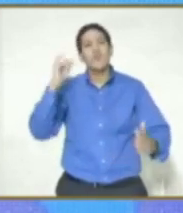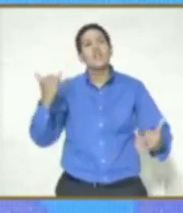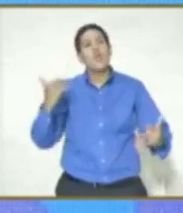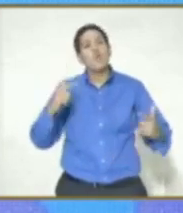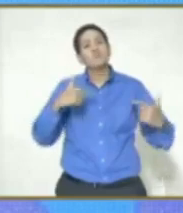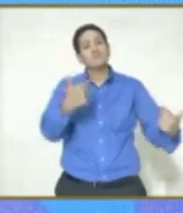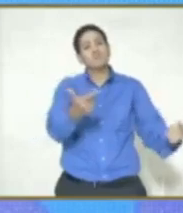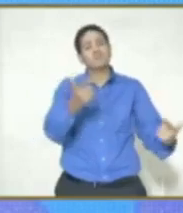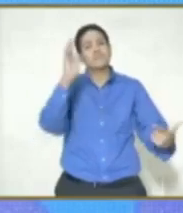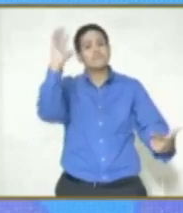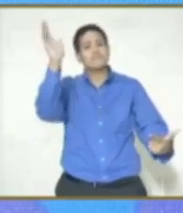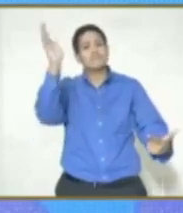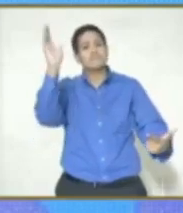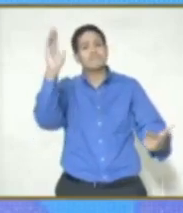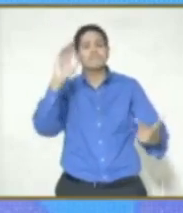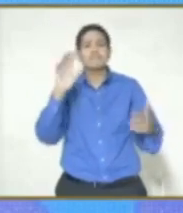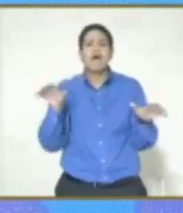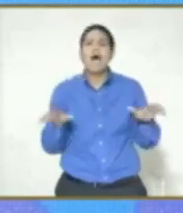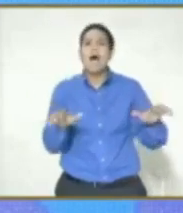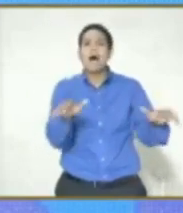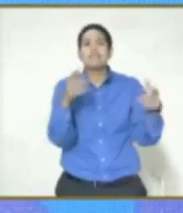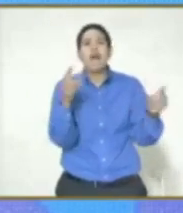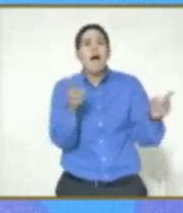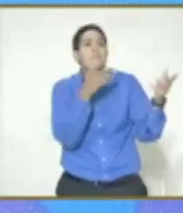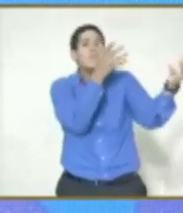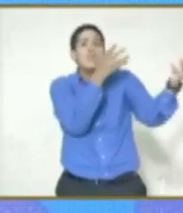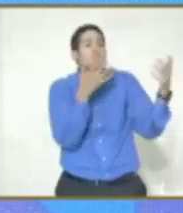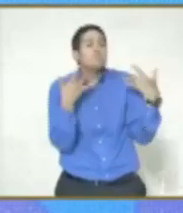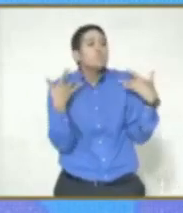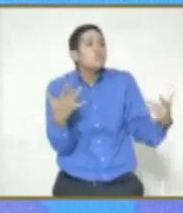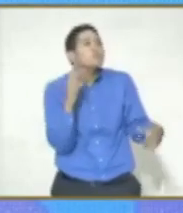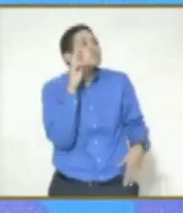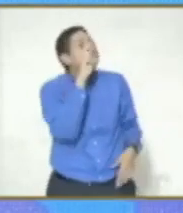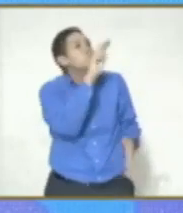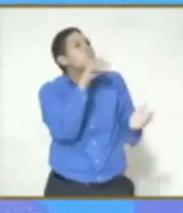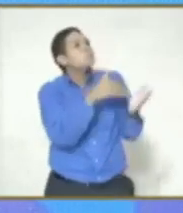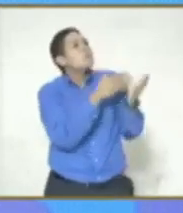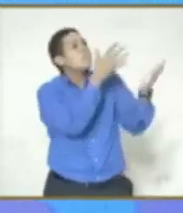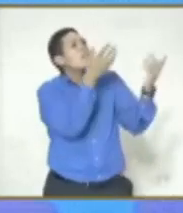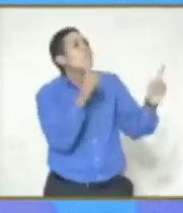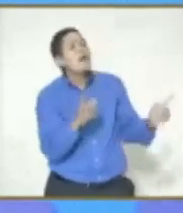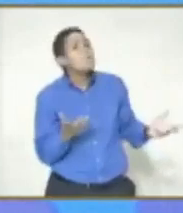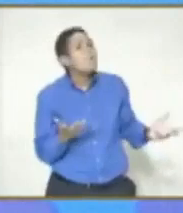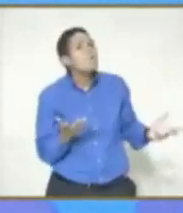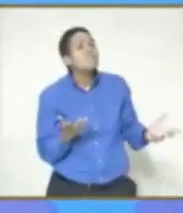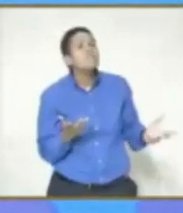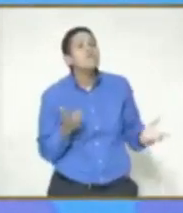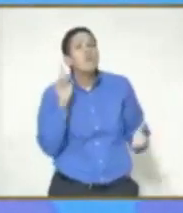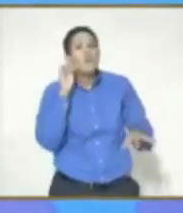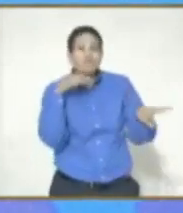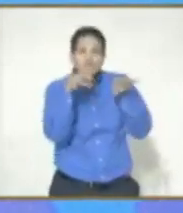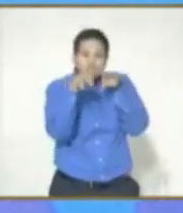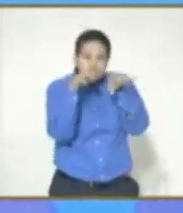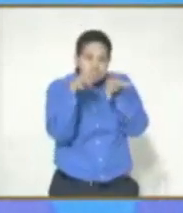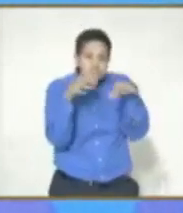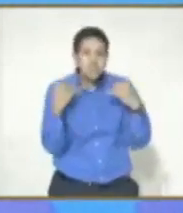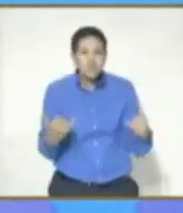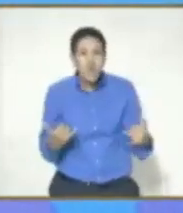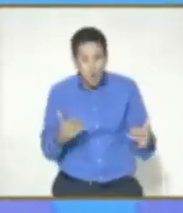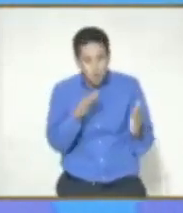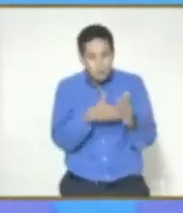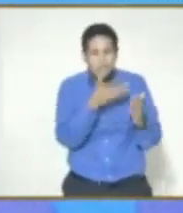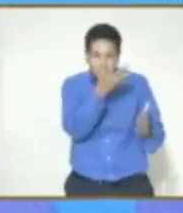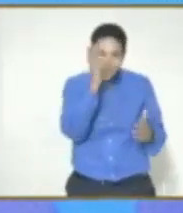speak to the activities that is taking place within the parish of